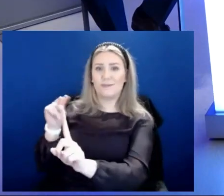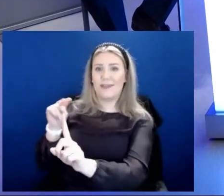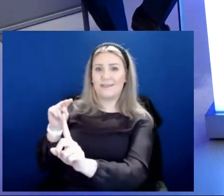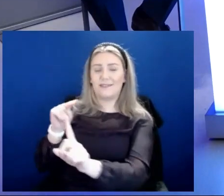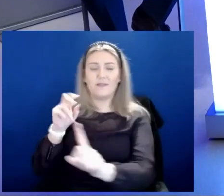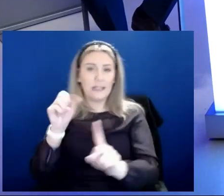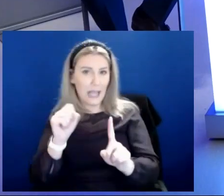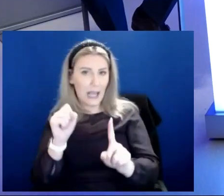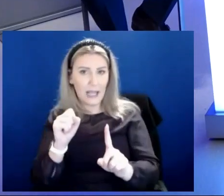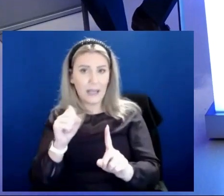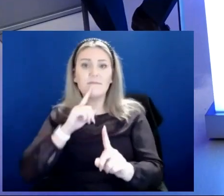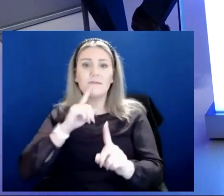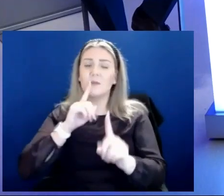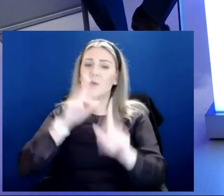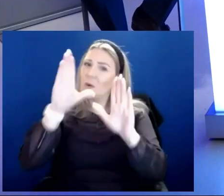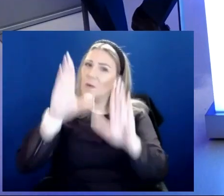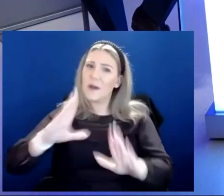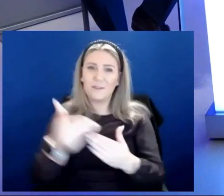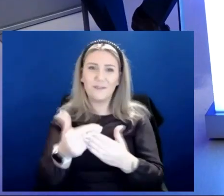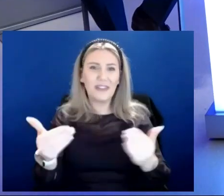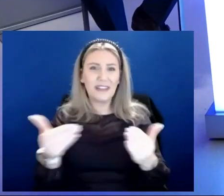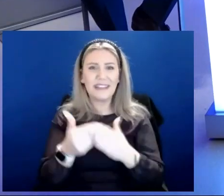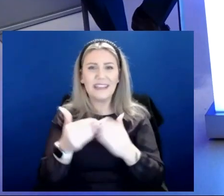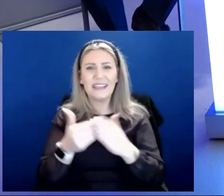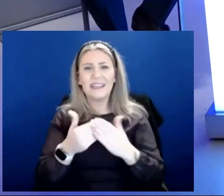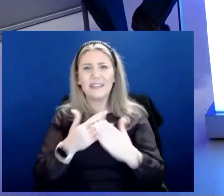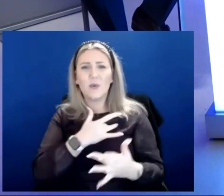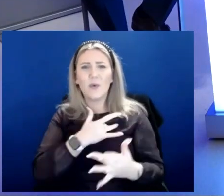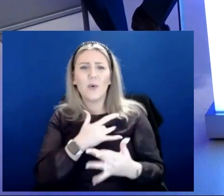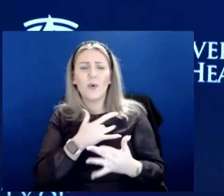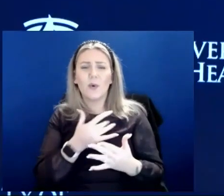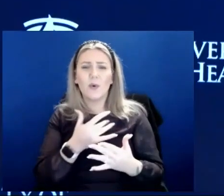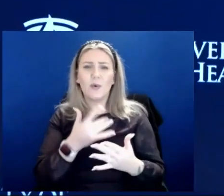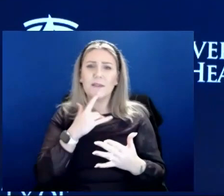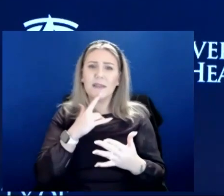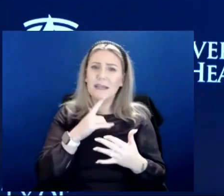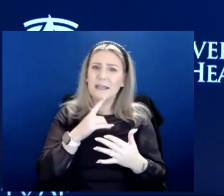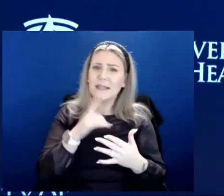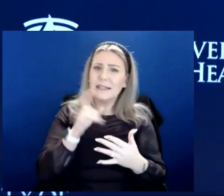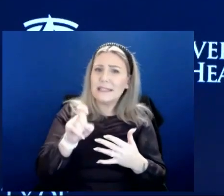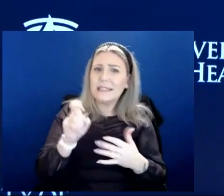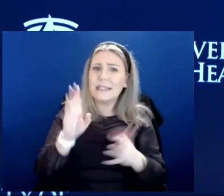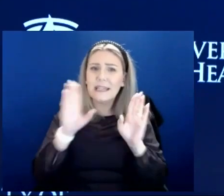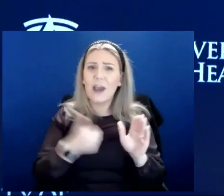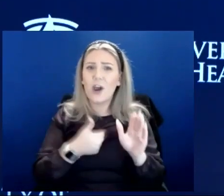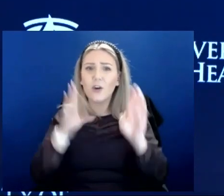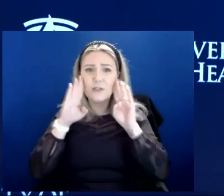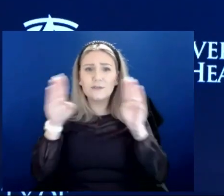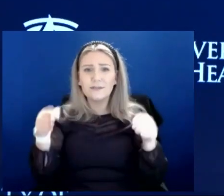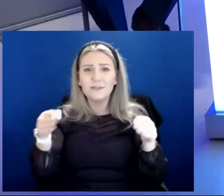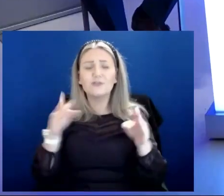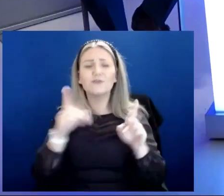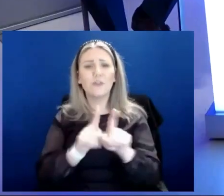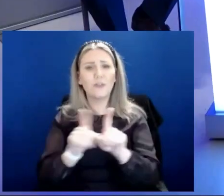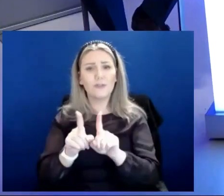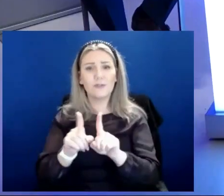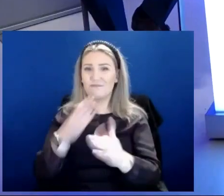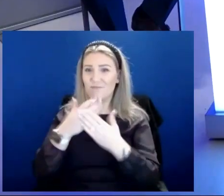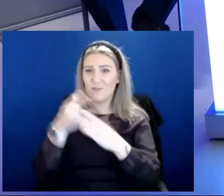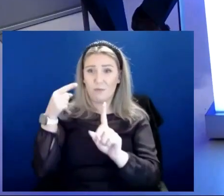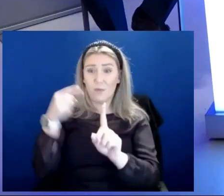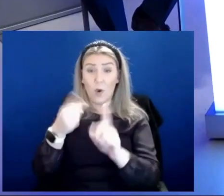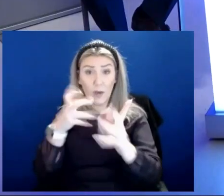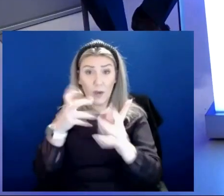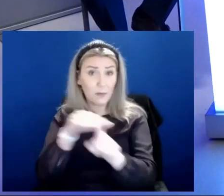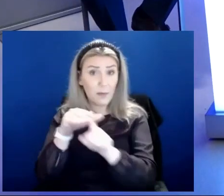very wonderful and meaningful that deserve our attention as well. Yep, good point. Just want to remind everyone about the